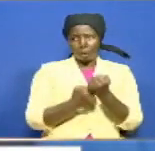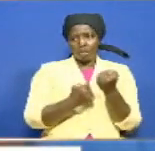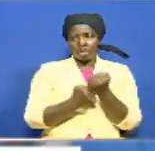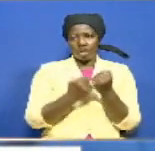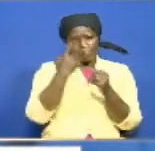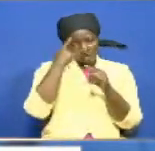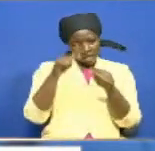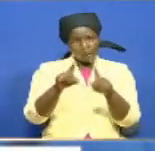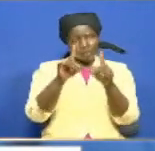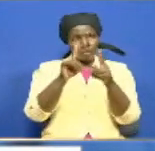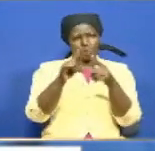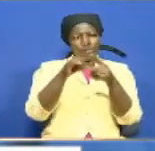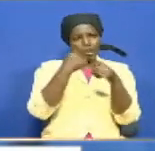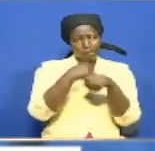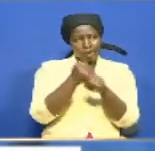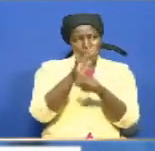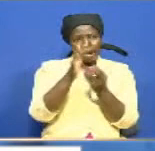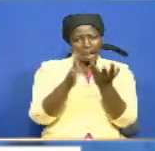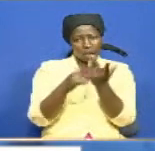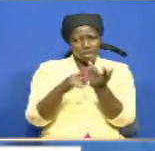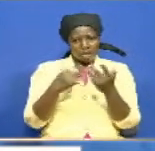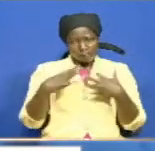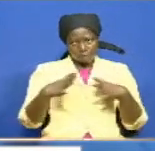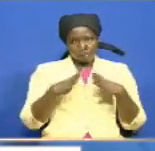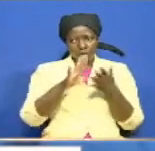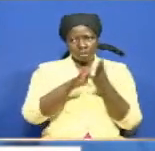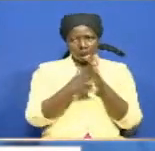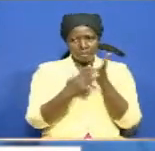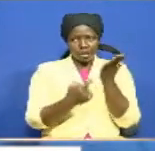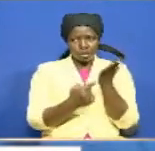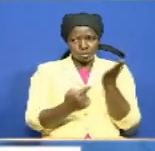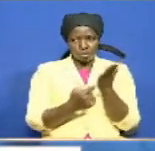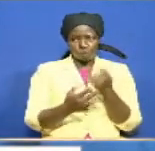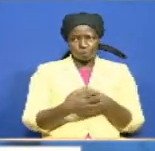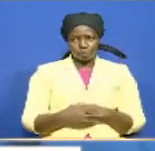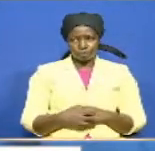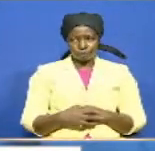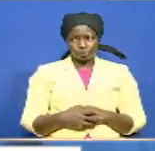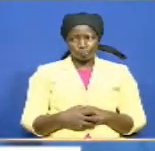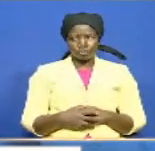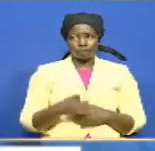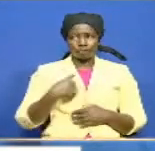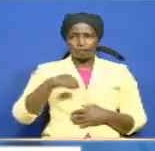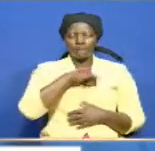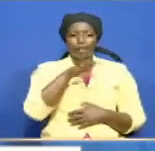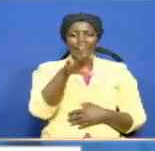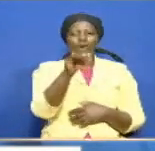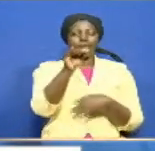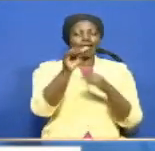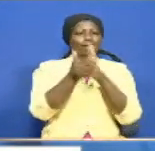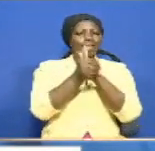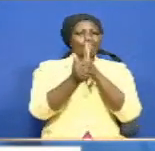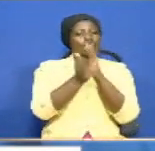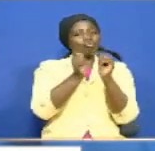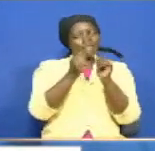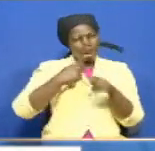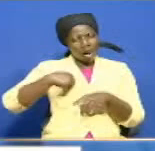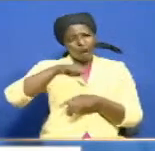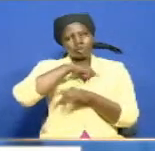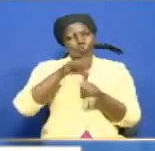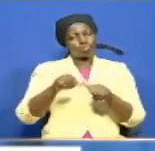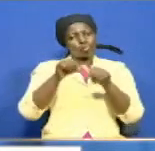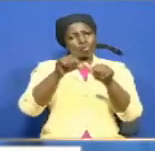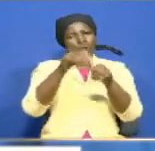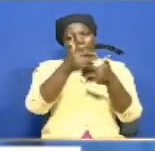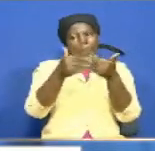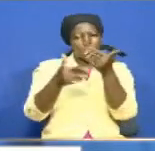also digitize their census. We have found, sir, that the skills that we continue to build are allowing us